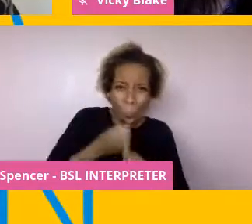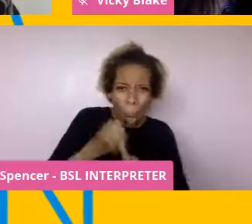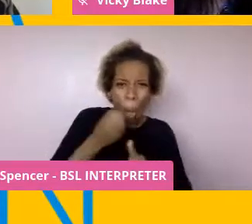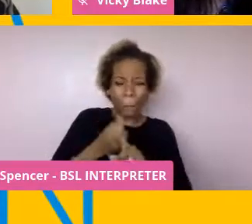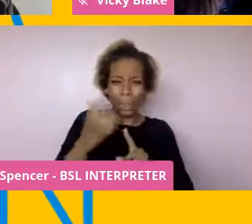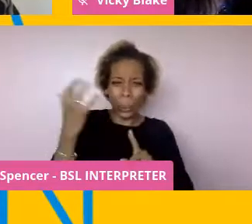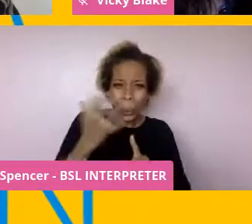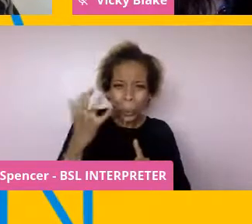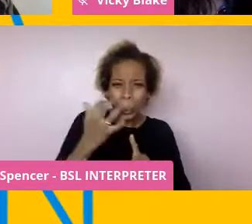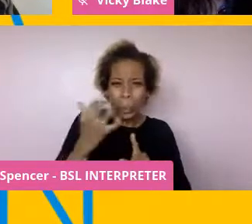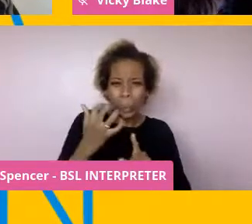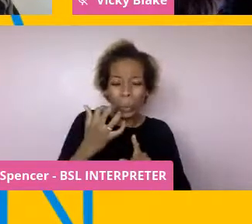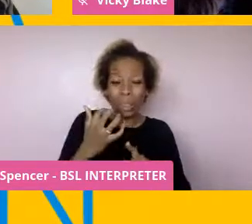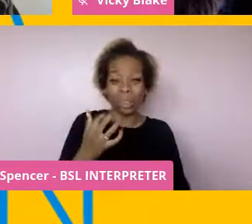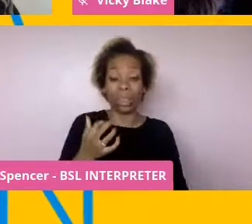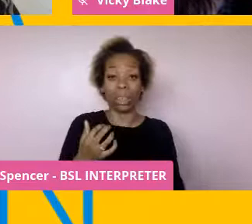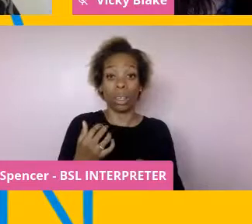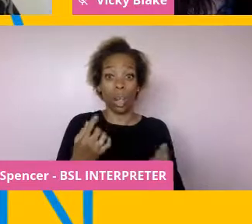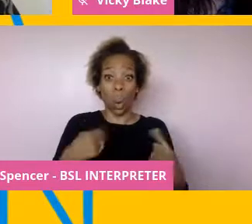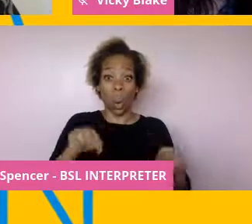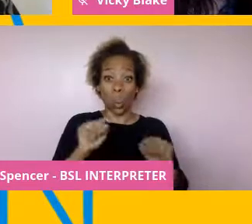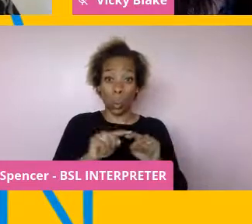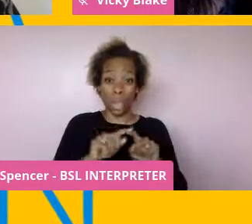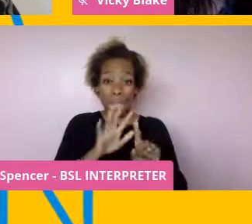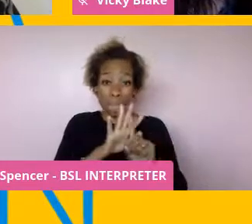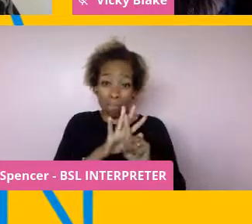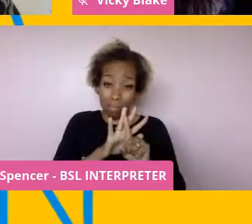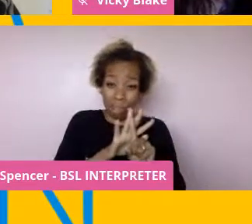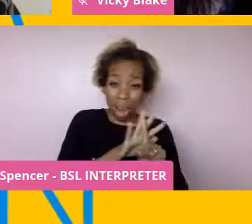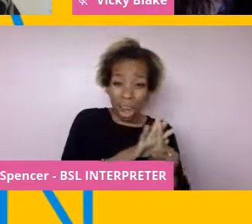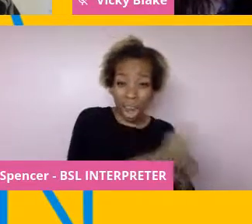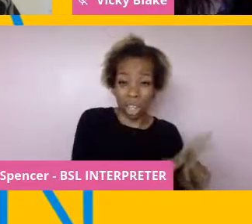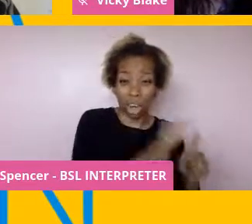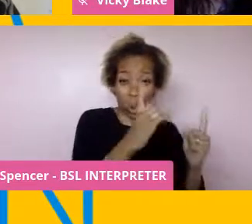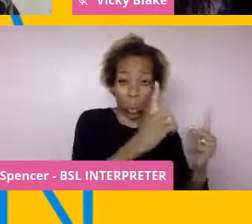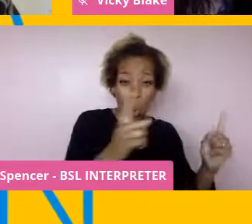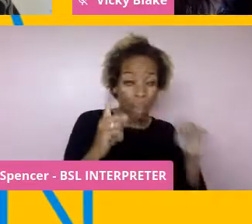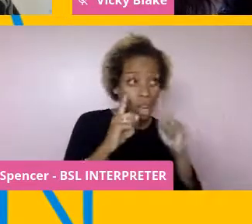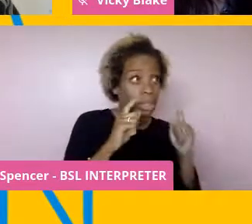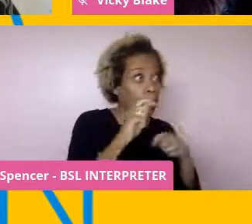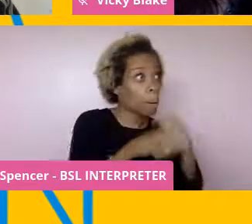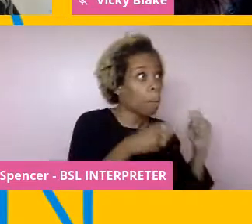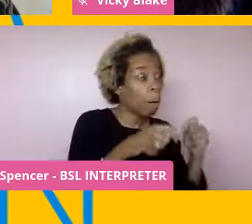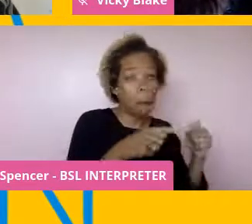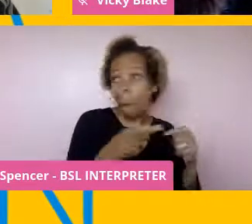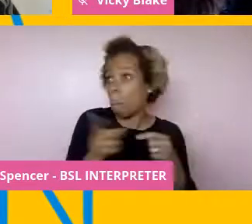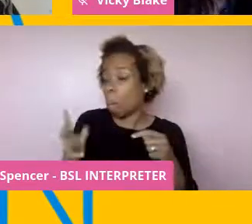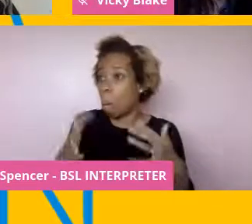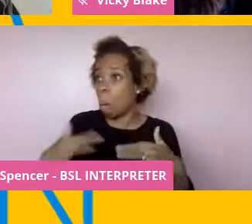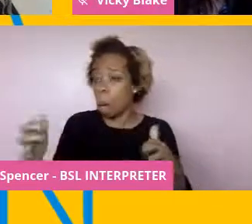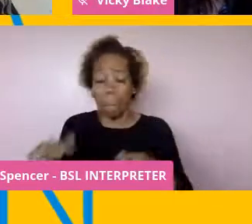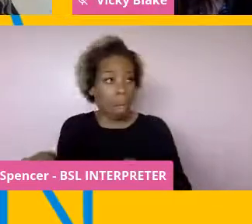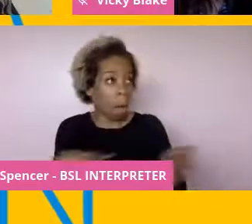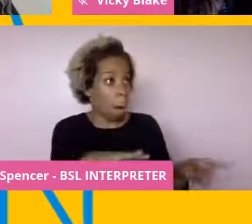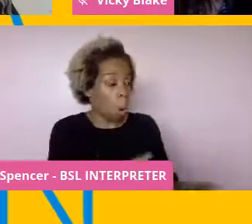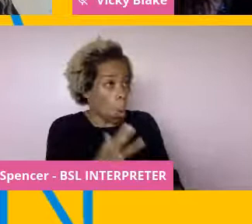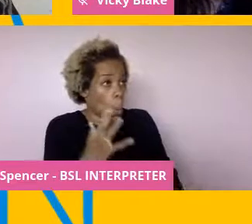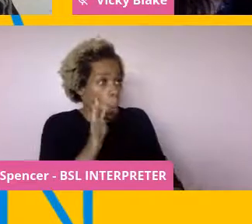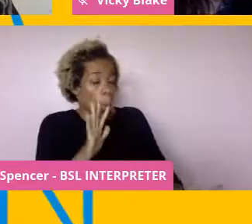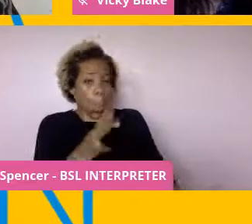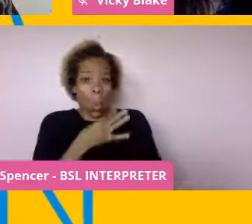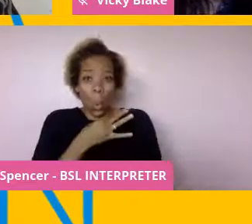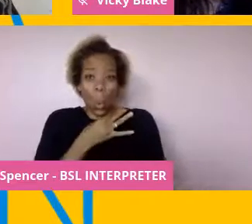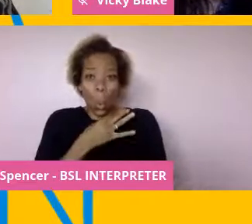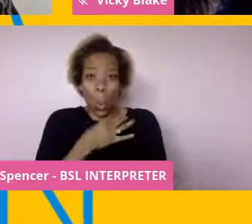on the university, and that public damage and that reputational damage, which probably impacts them more than a lot of things in certain scenarios, and